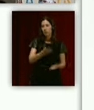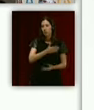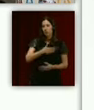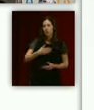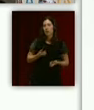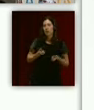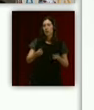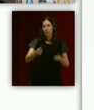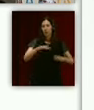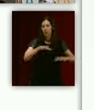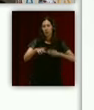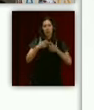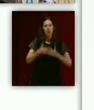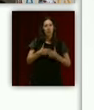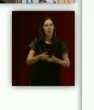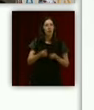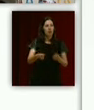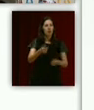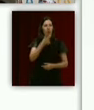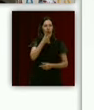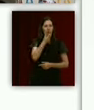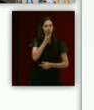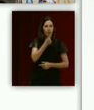or walking.